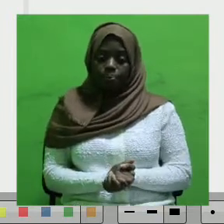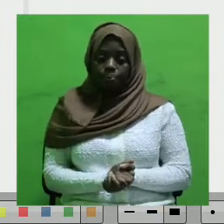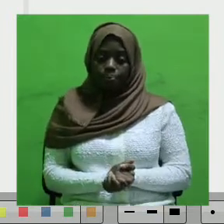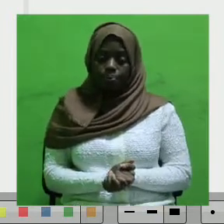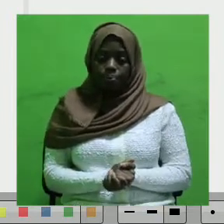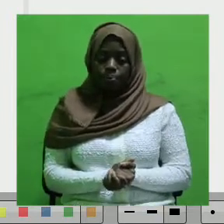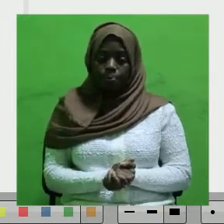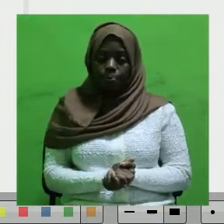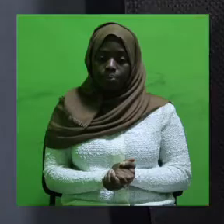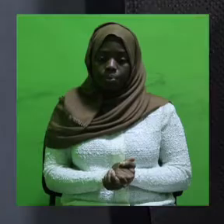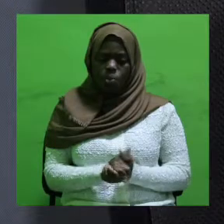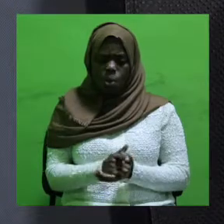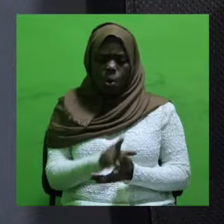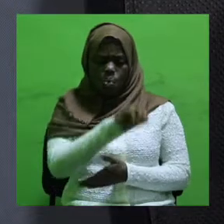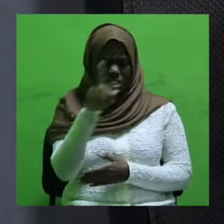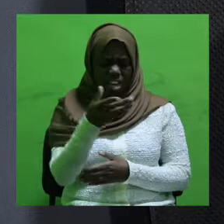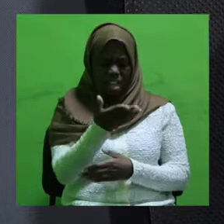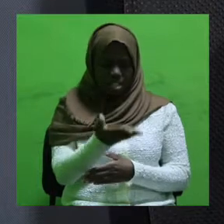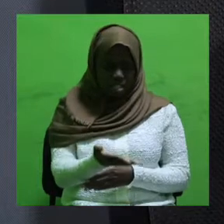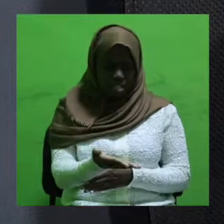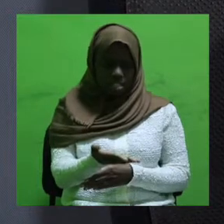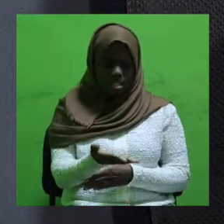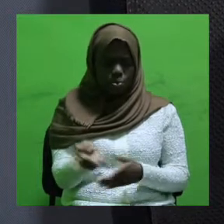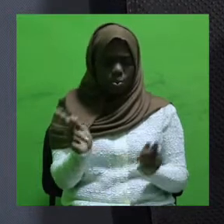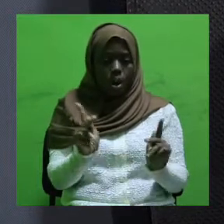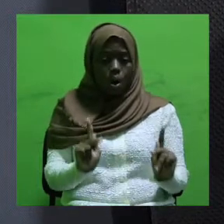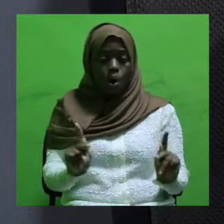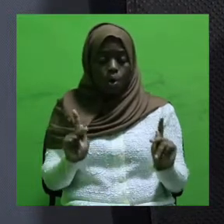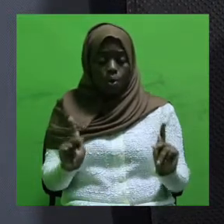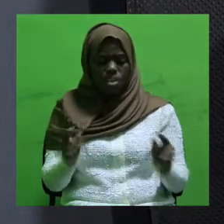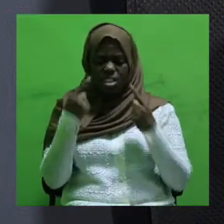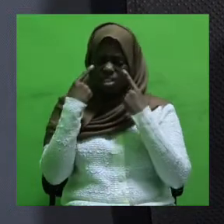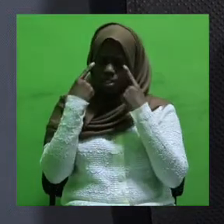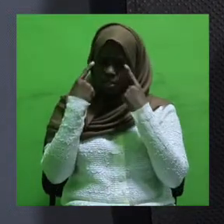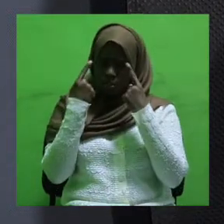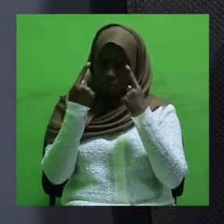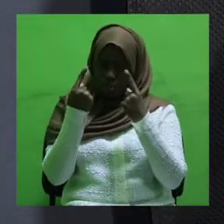So in answering a question like this, you should always show